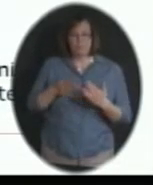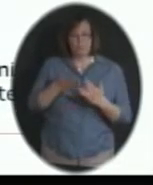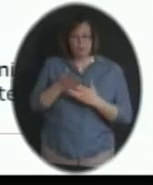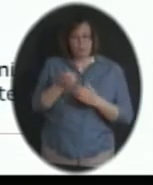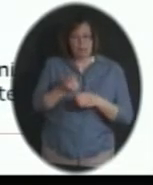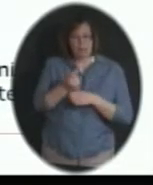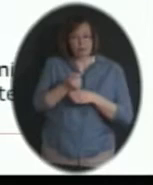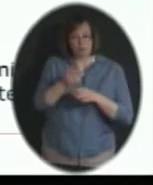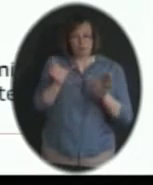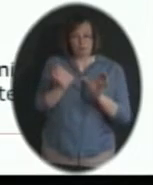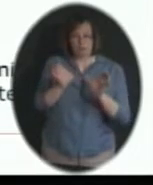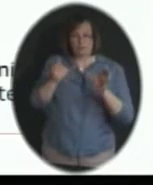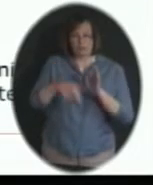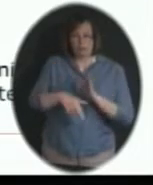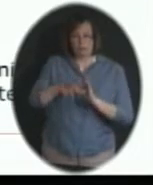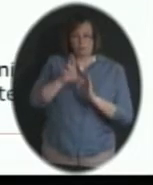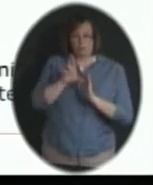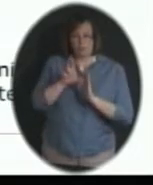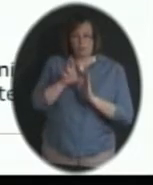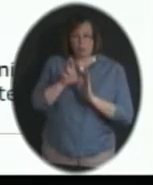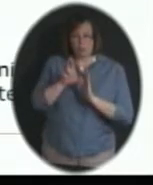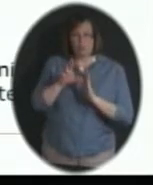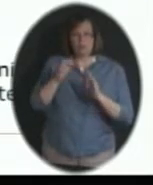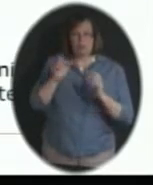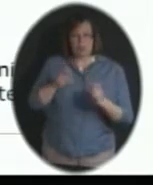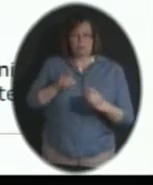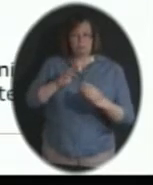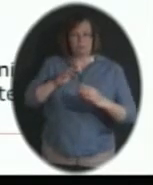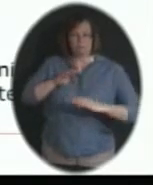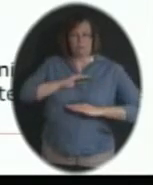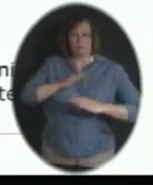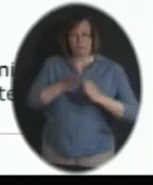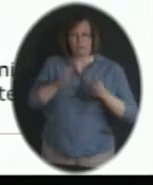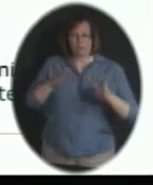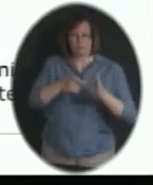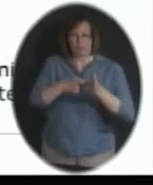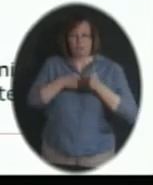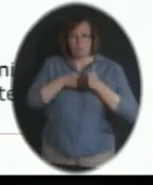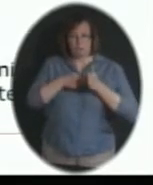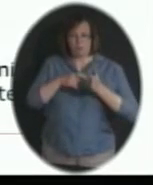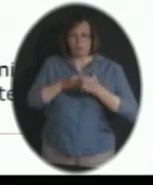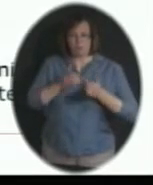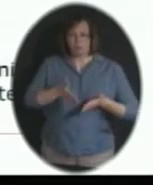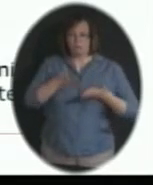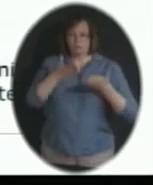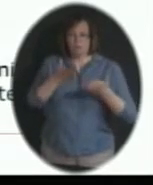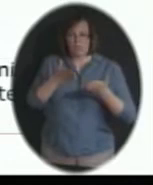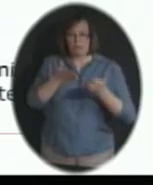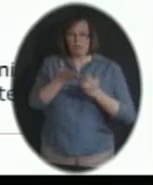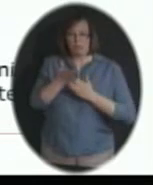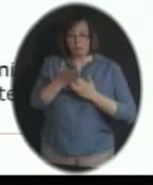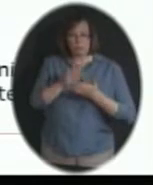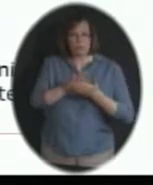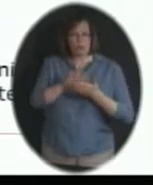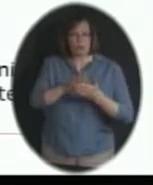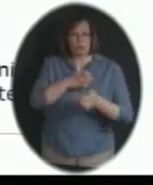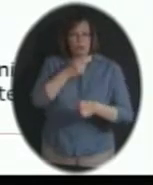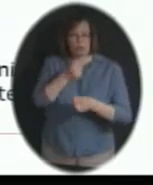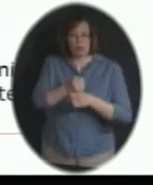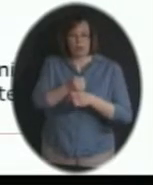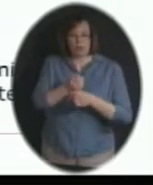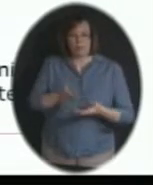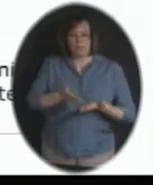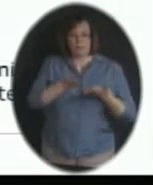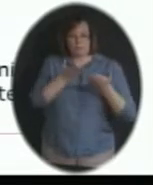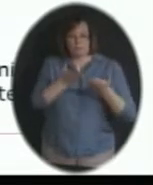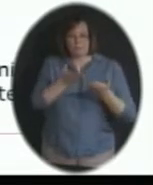annual certification review. They have to meet general requirements that they're providing throughout the school year. They